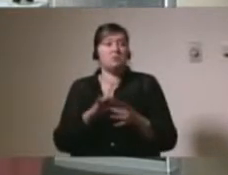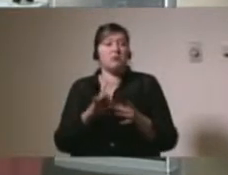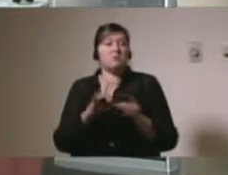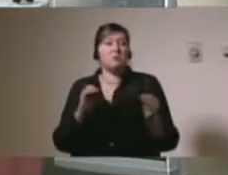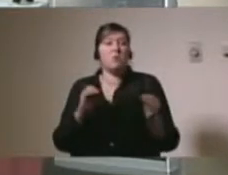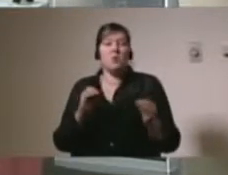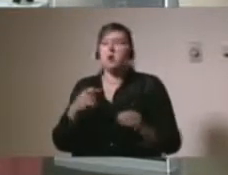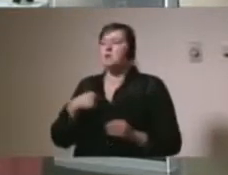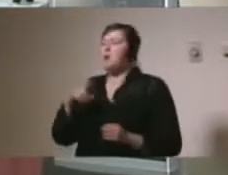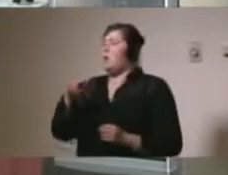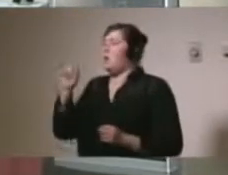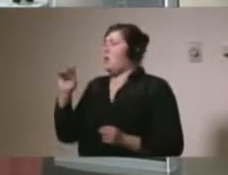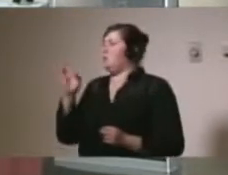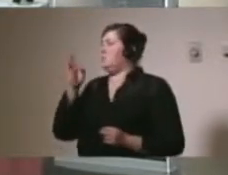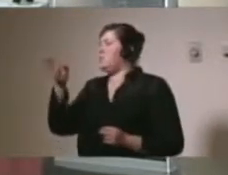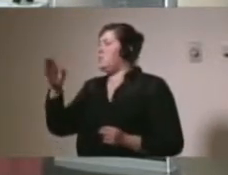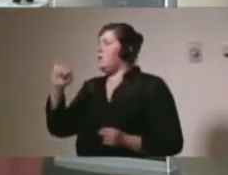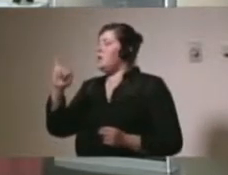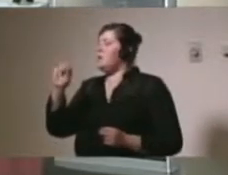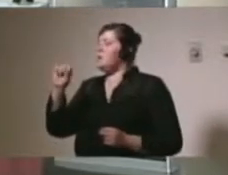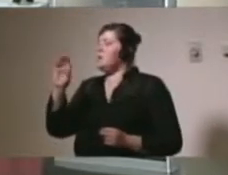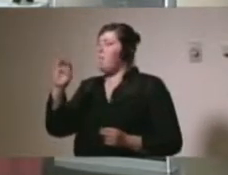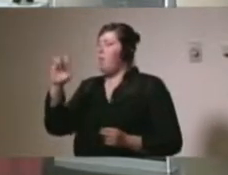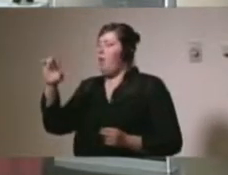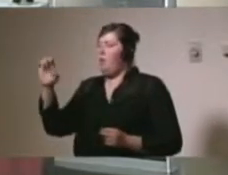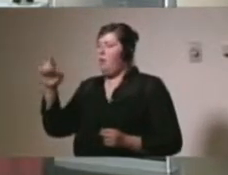Isabelle, because